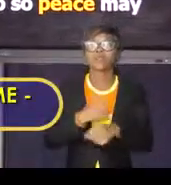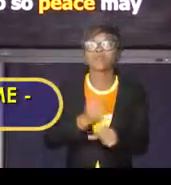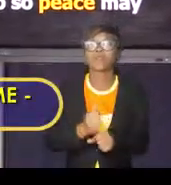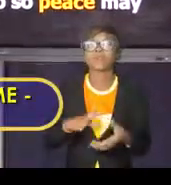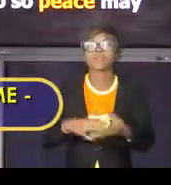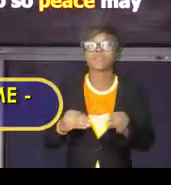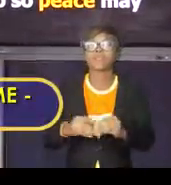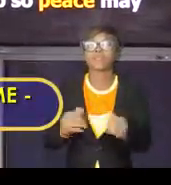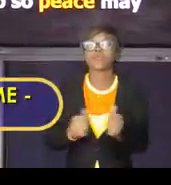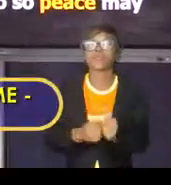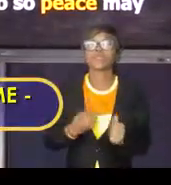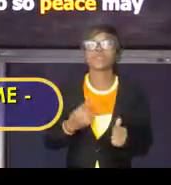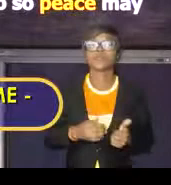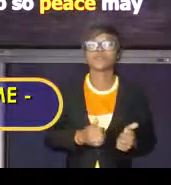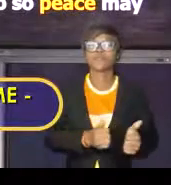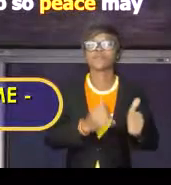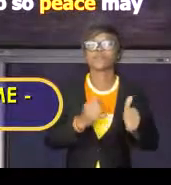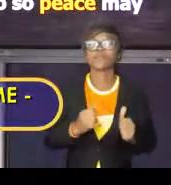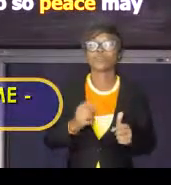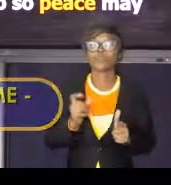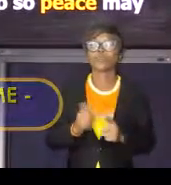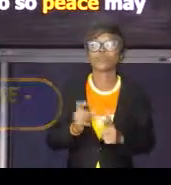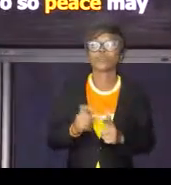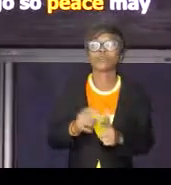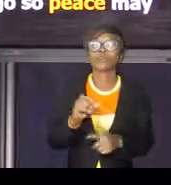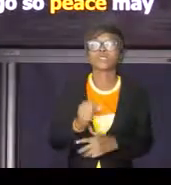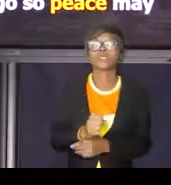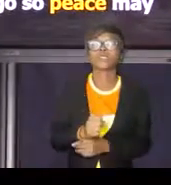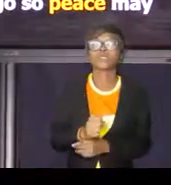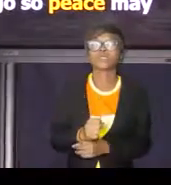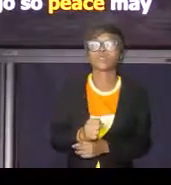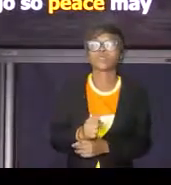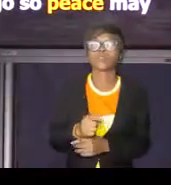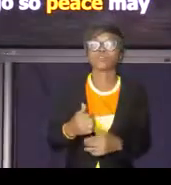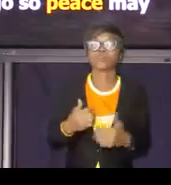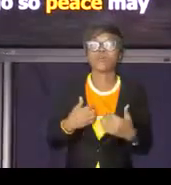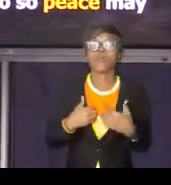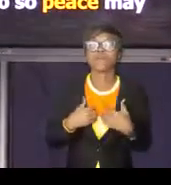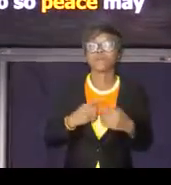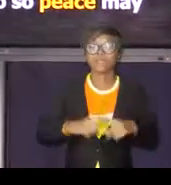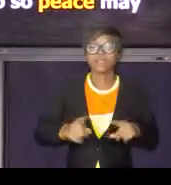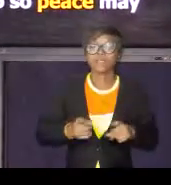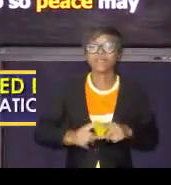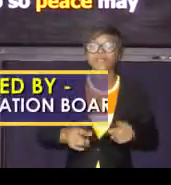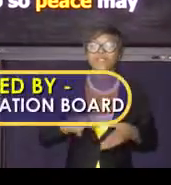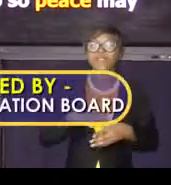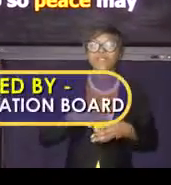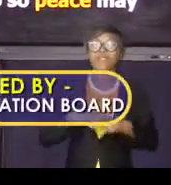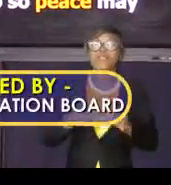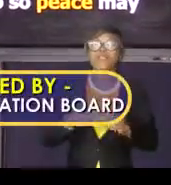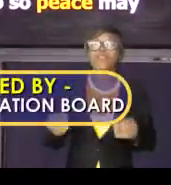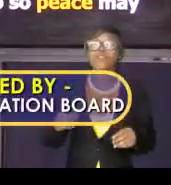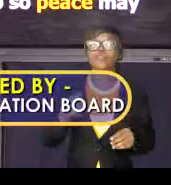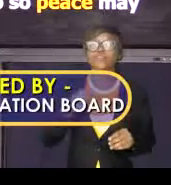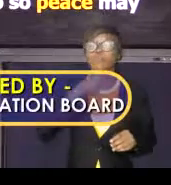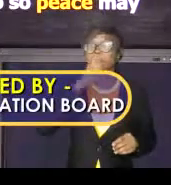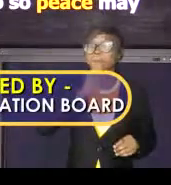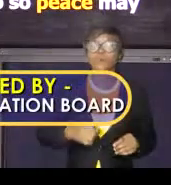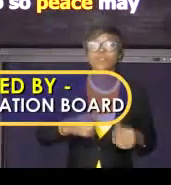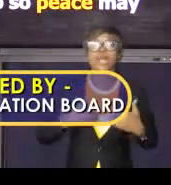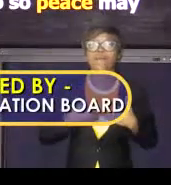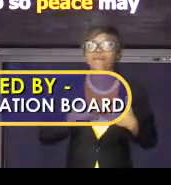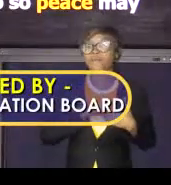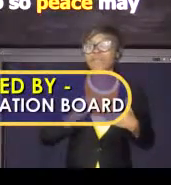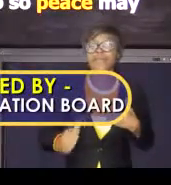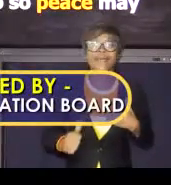with the following words or the following homophones. You will have different sentences, but you